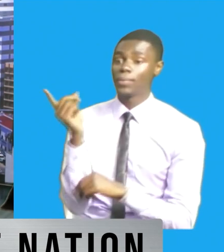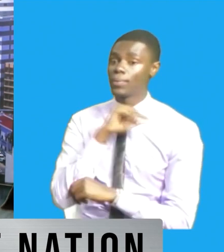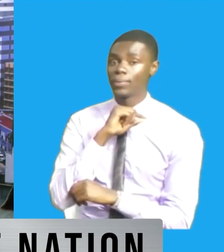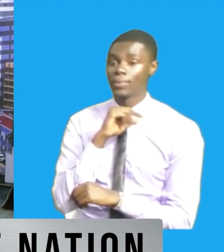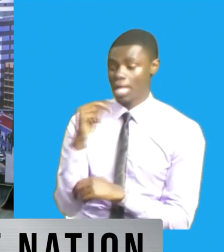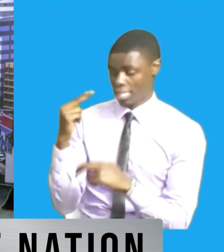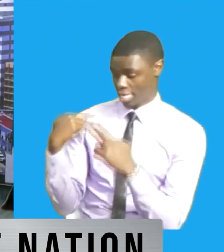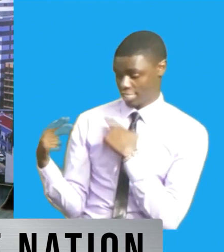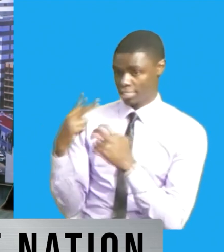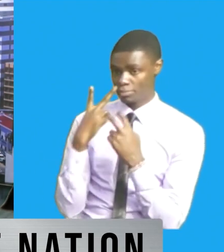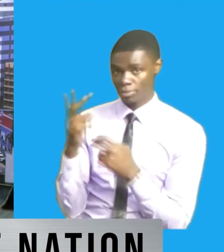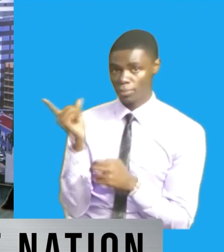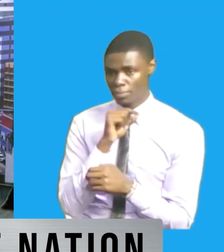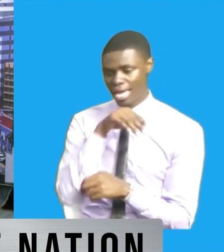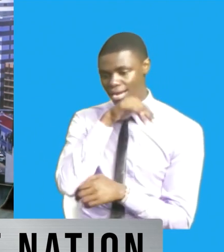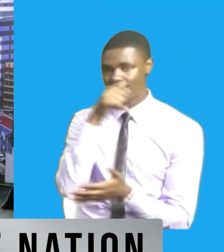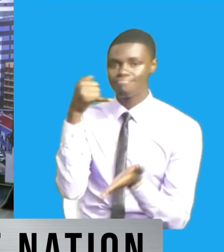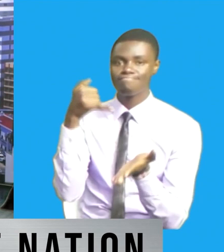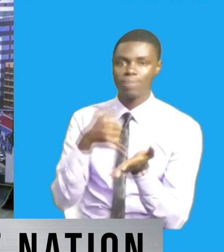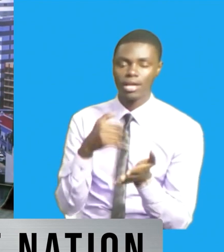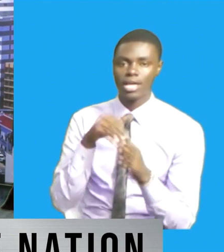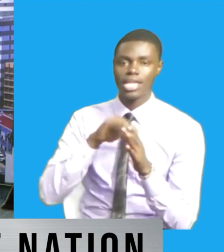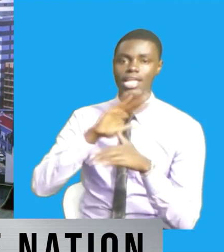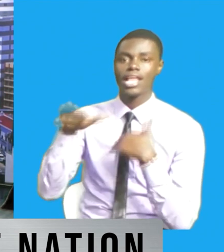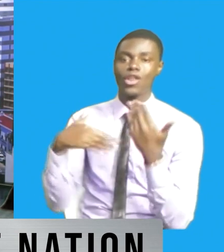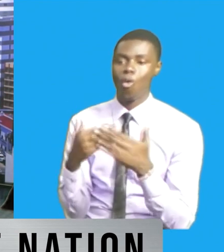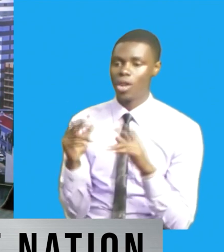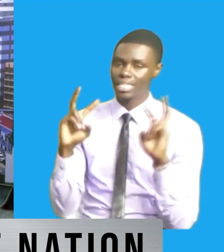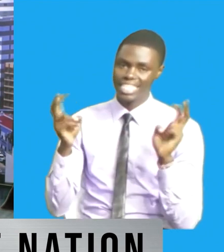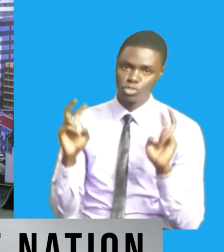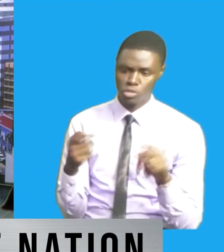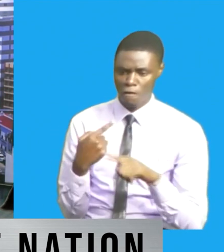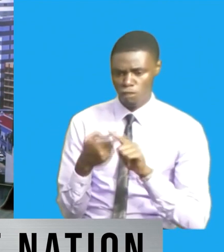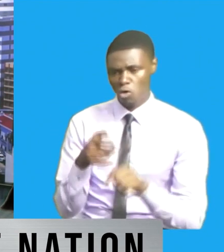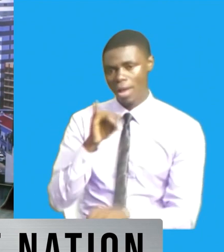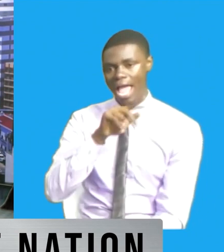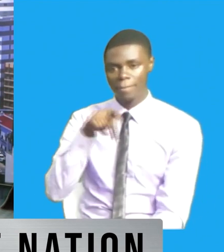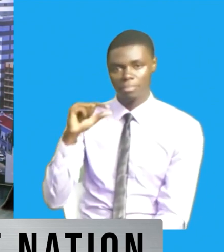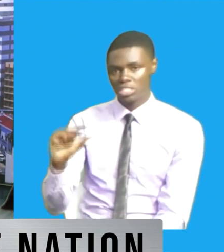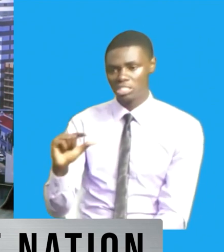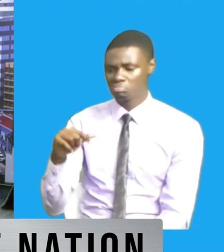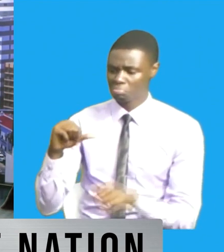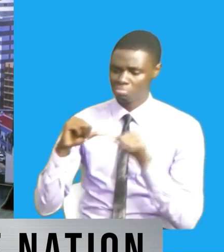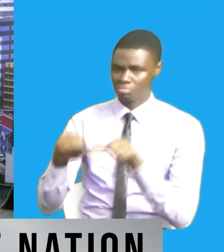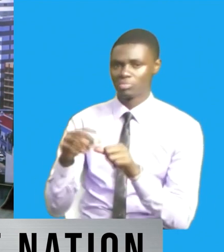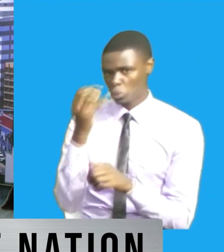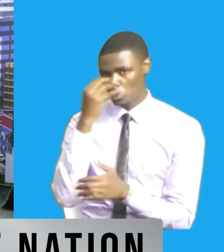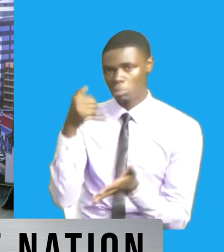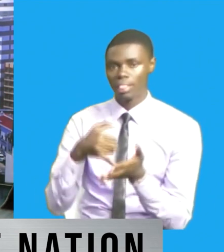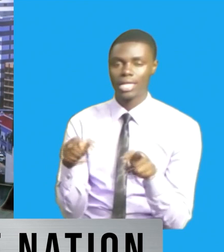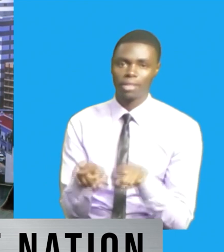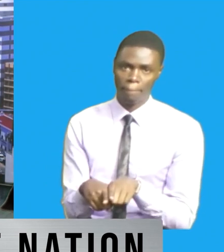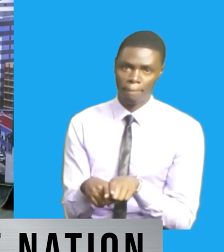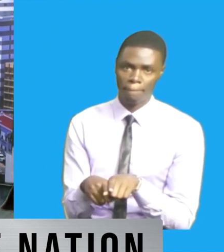the history and Raila has been involved in all these issues, right? For IPPG tukiendelea mbele, even Ruto has been in those